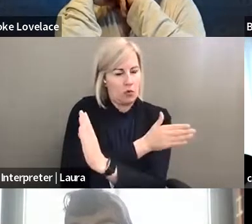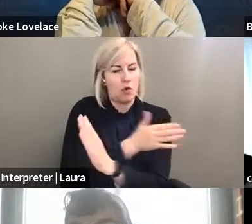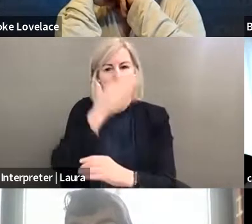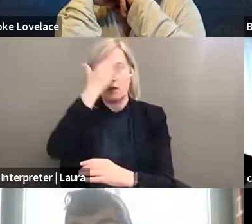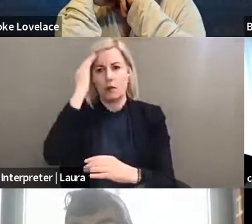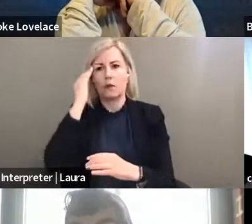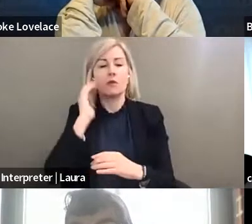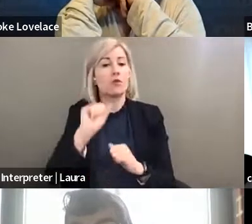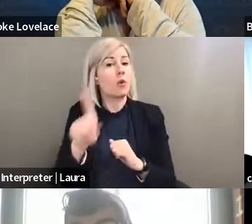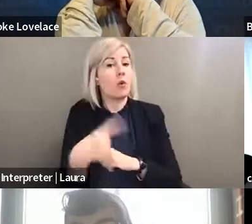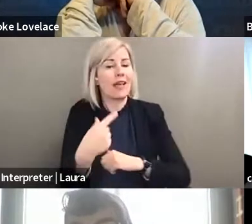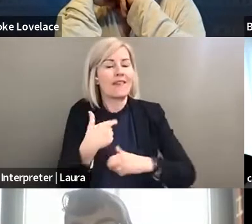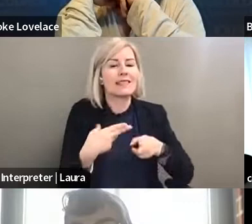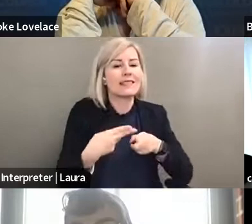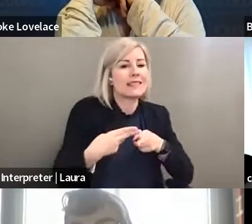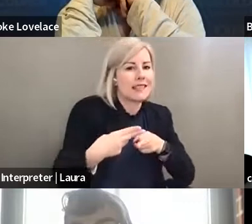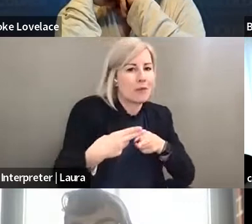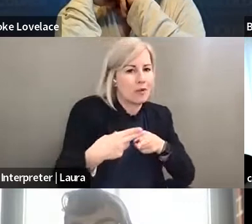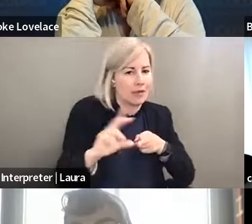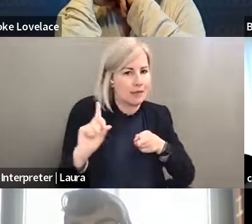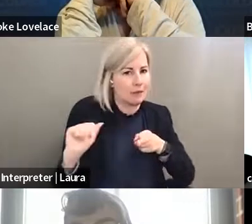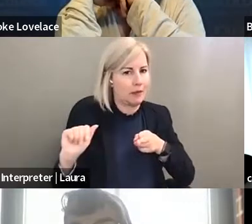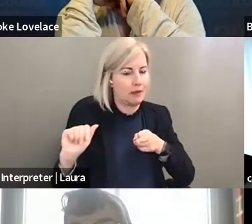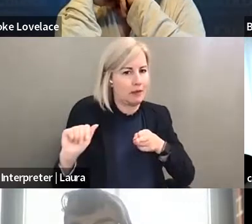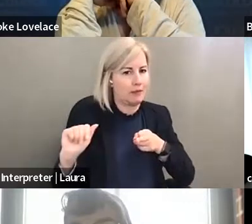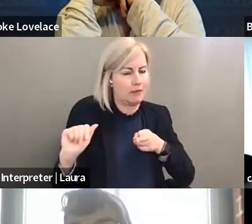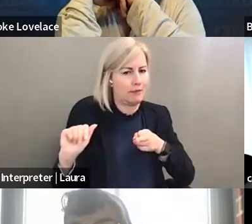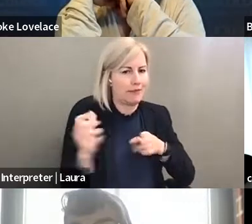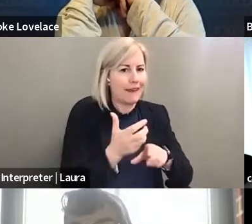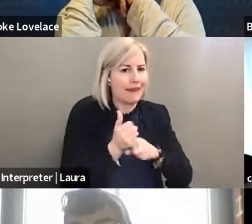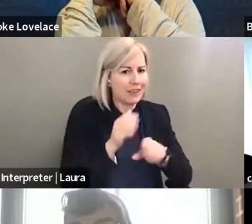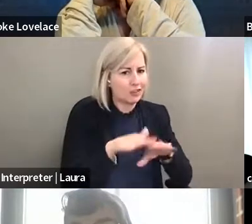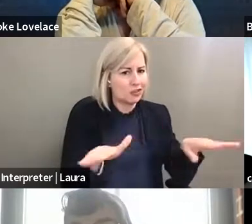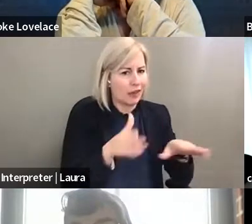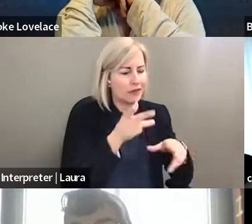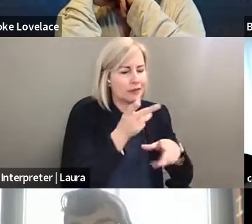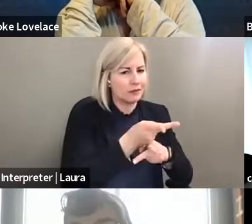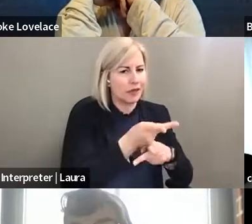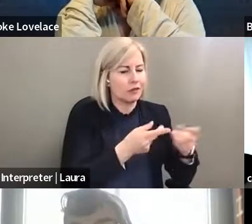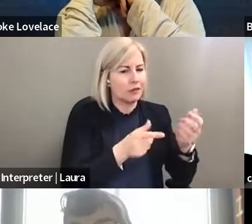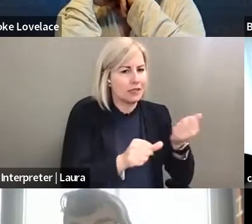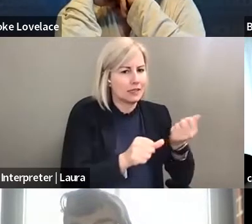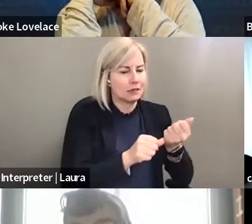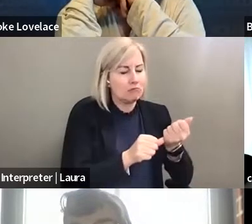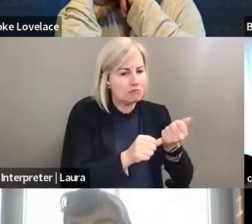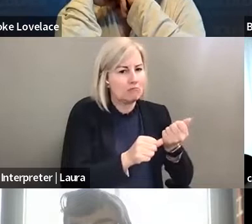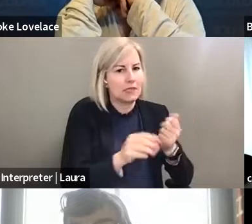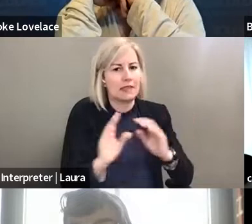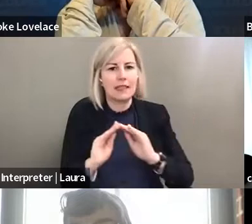you could only have a temporary disability and be able to get child care assistance. And it's clear